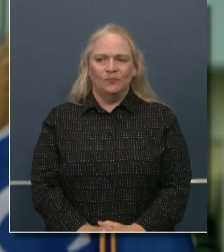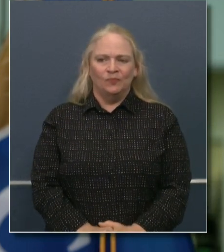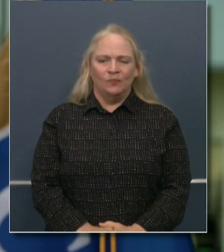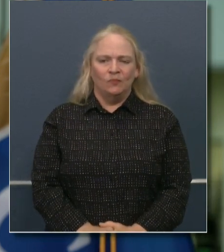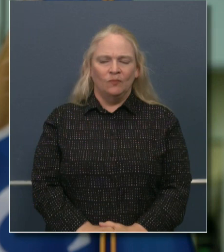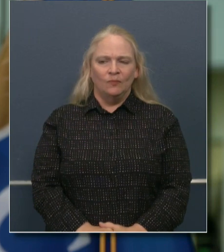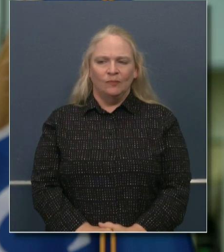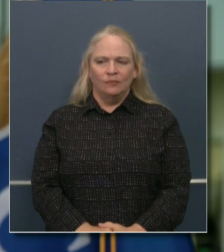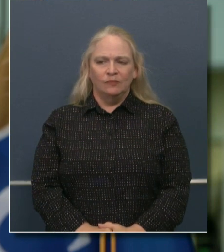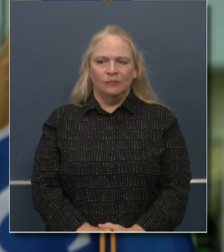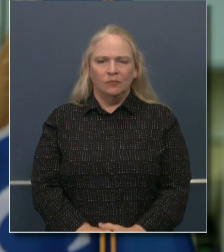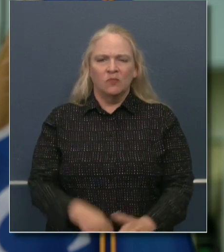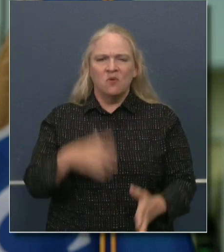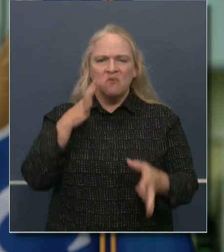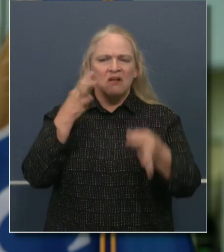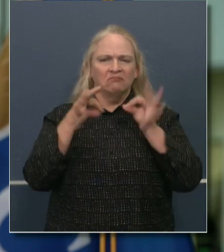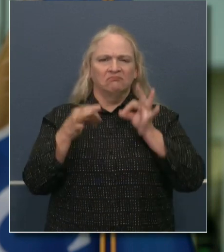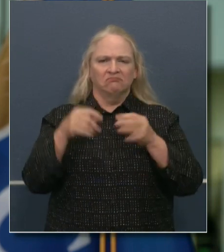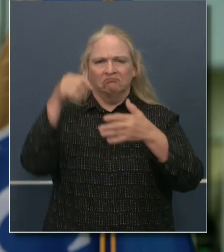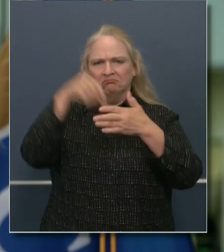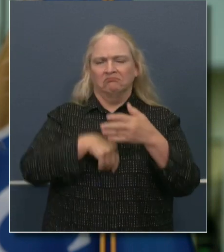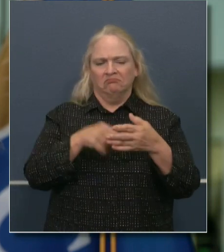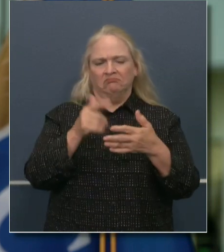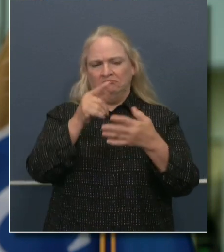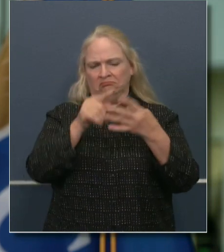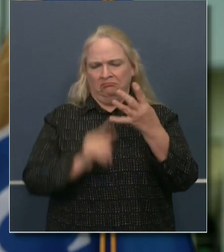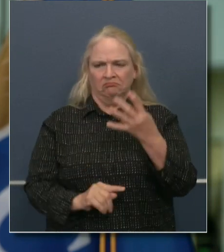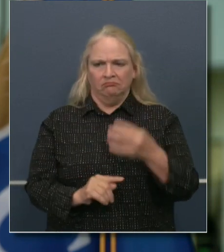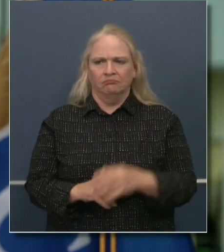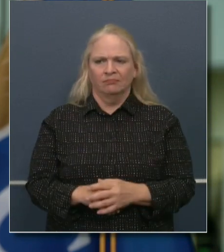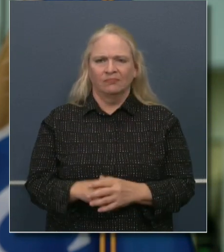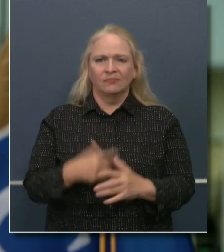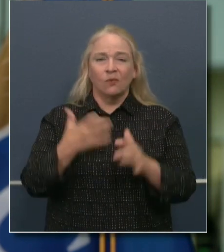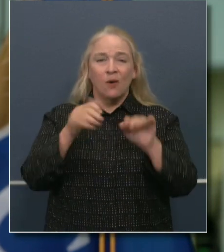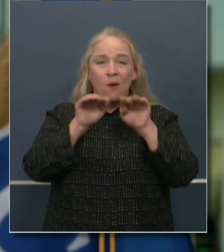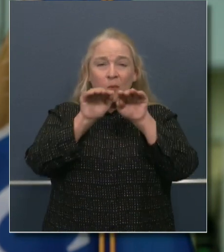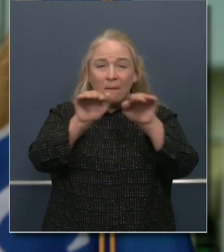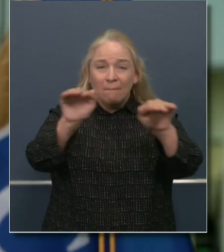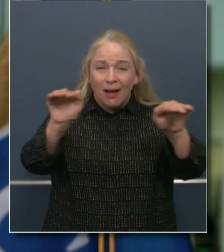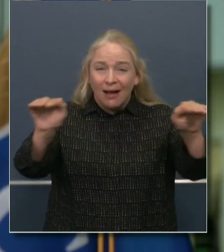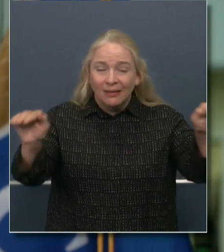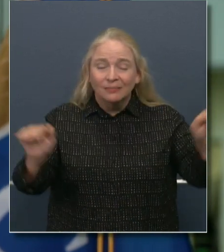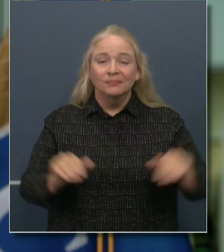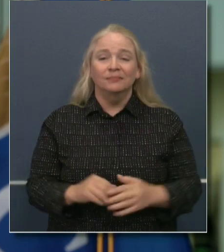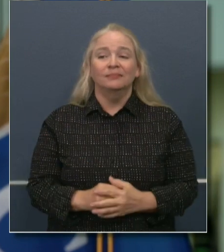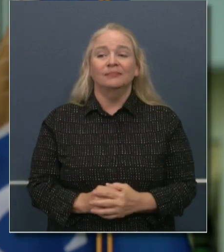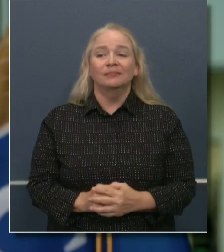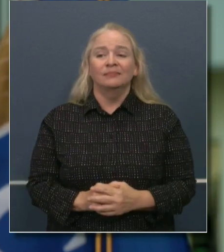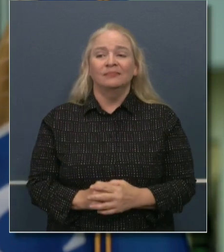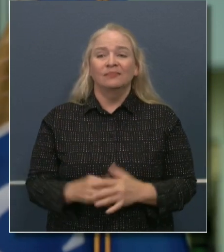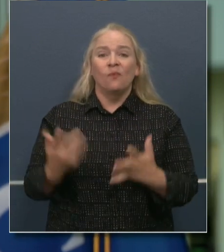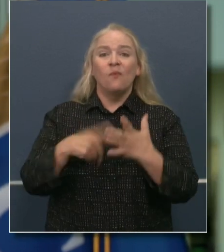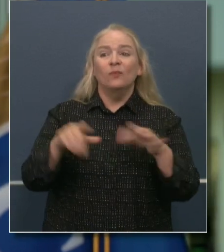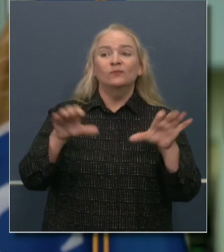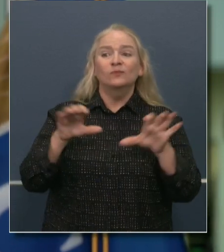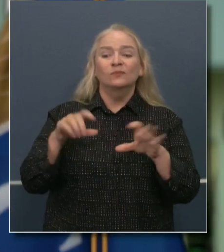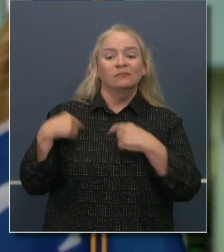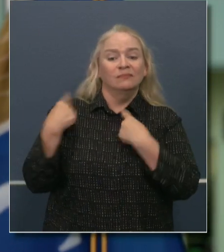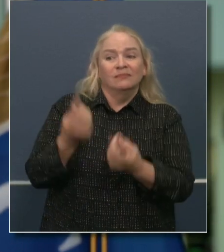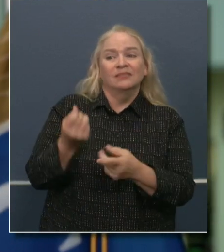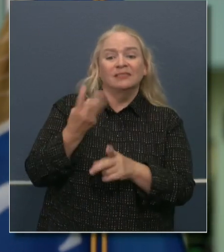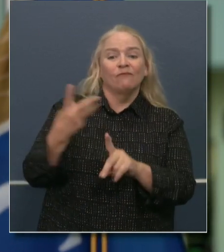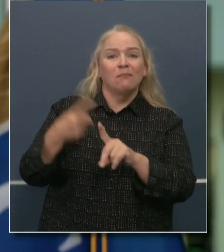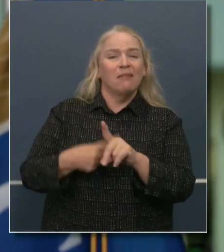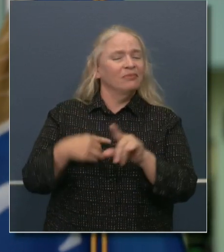just to remind you our approach to addressing this issue going back many, many months. We've made this point